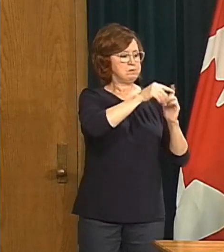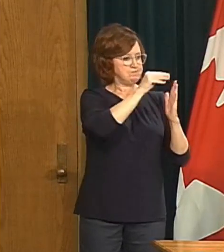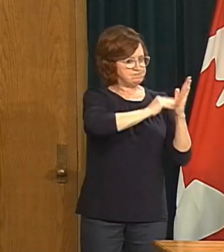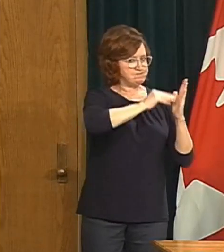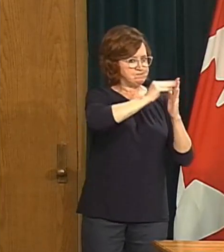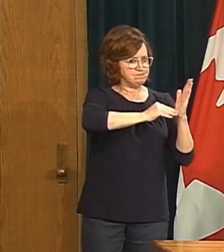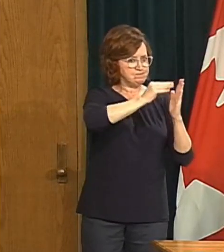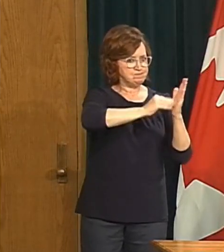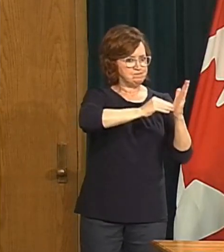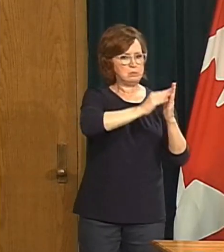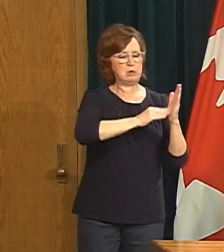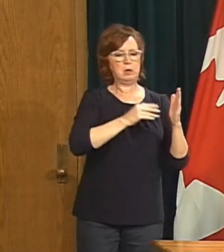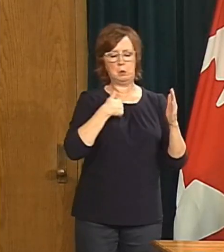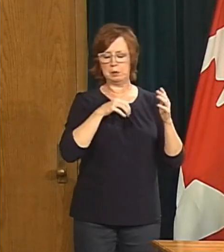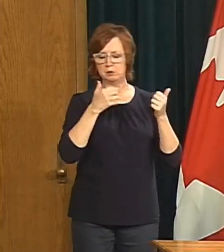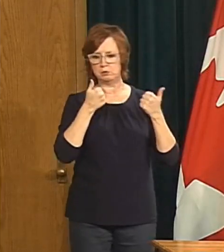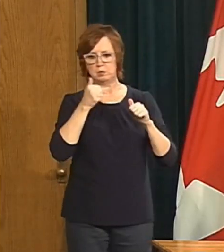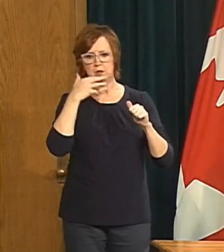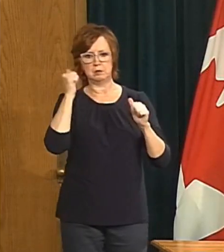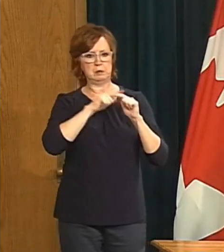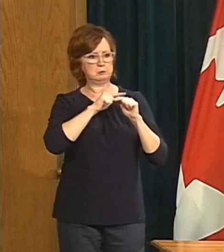well.